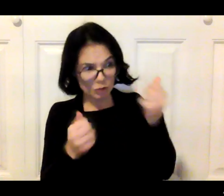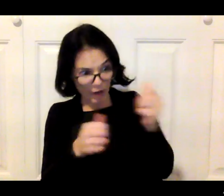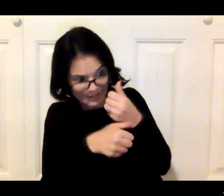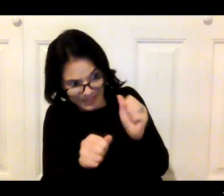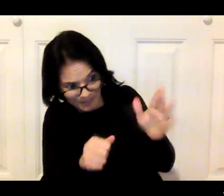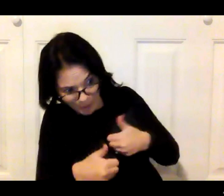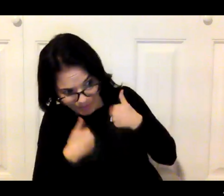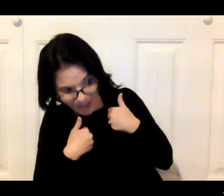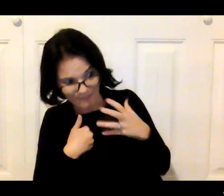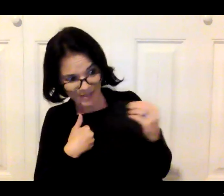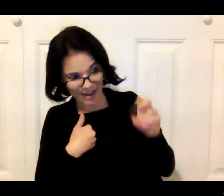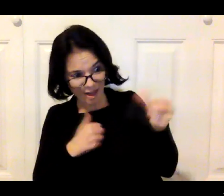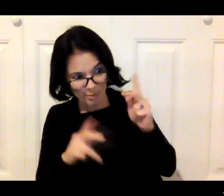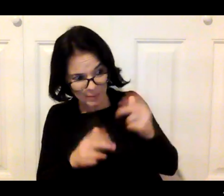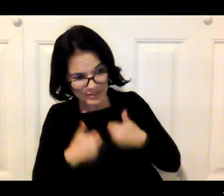course.